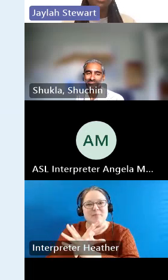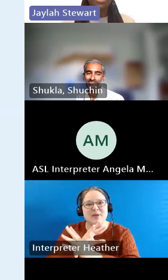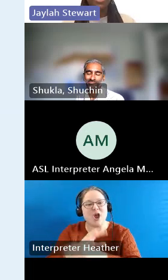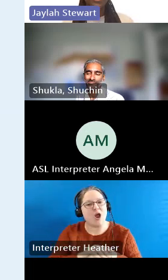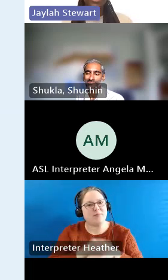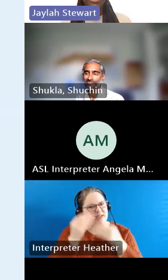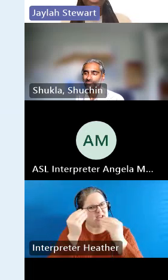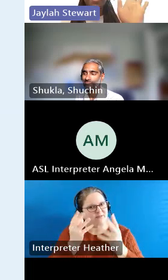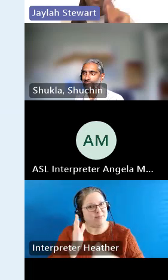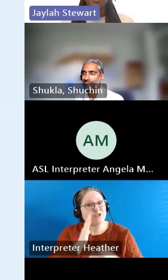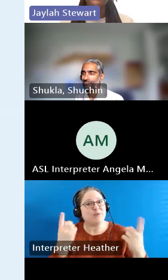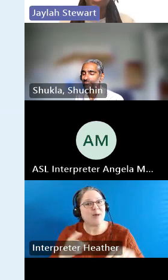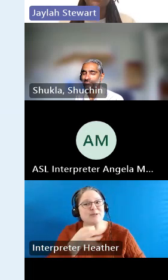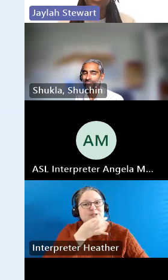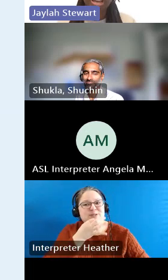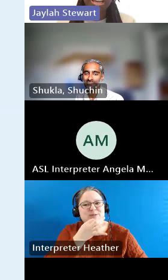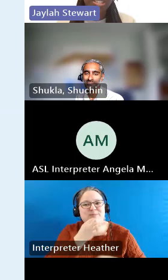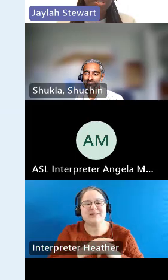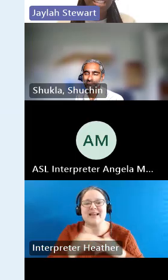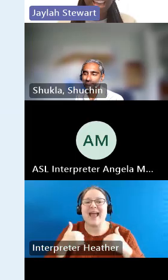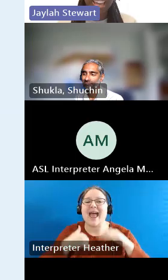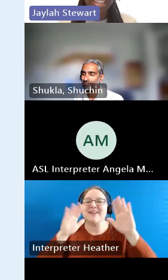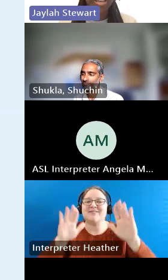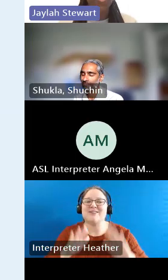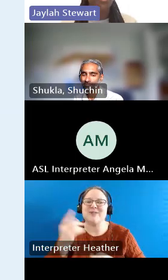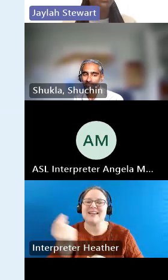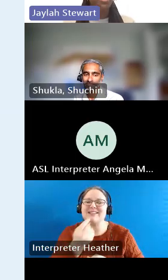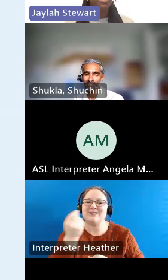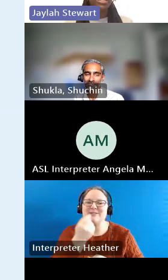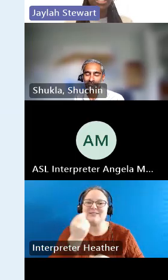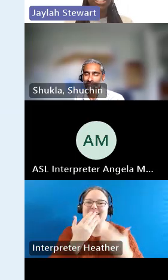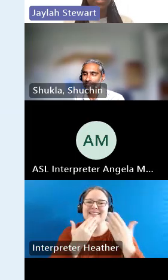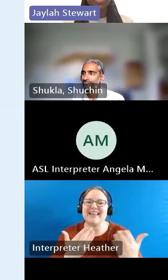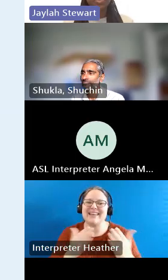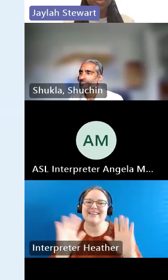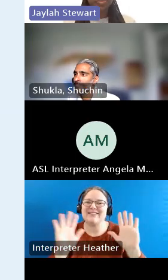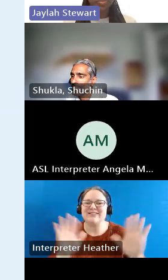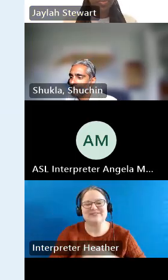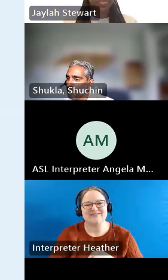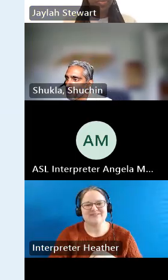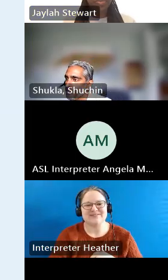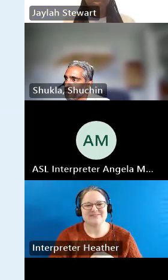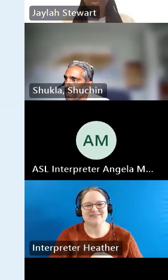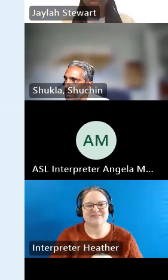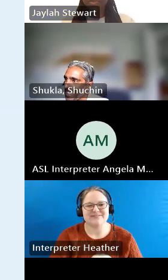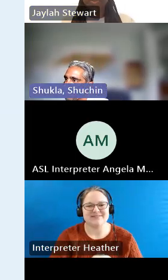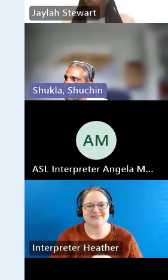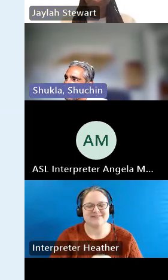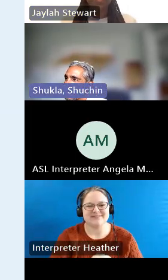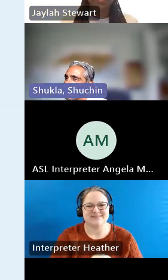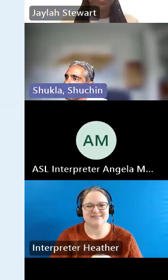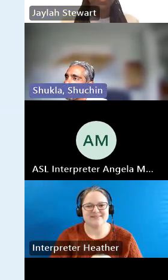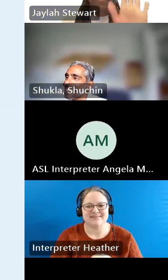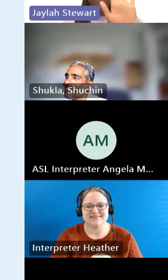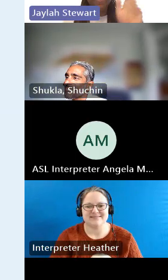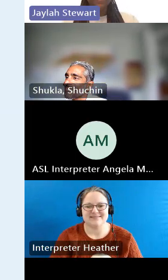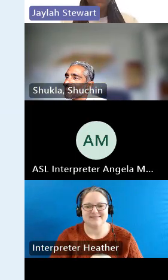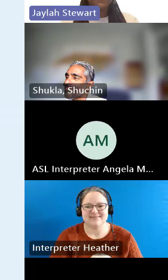Details to come soon. But I hope you have a great Tuesday. Thank you all so much. Bye-bye.